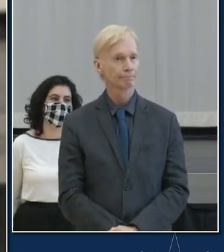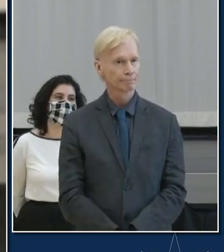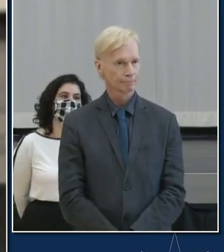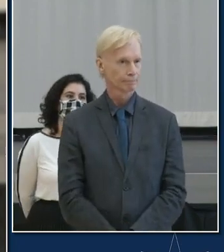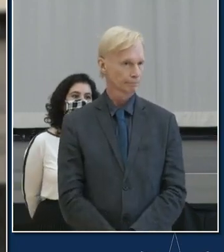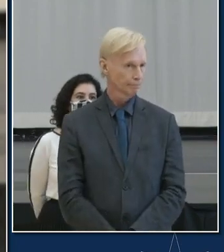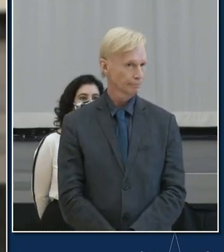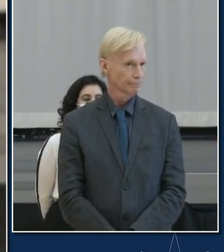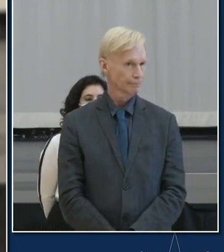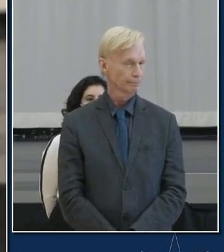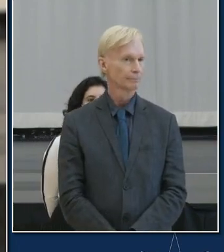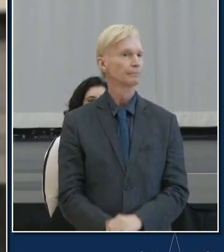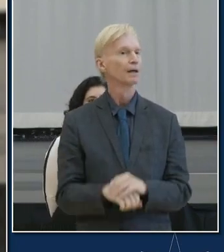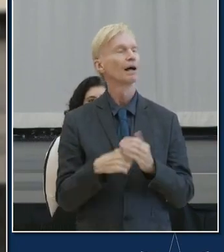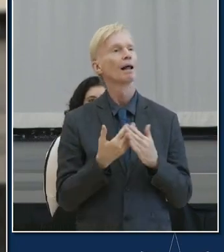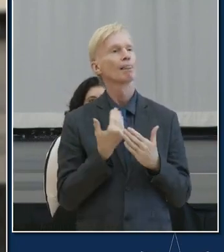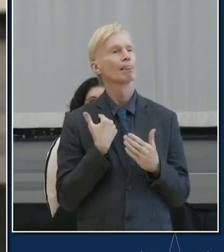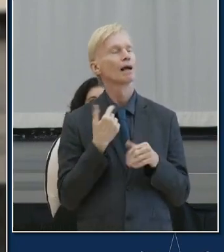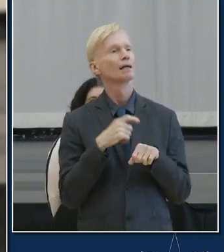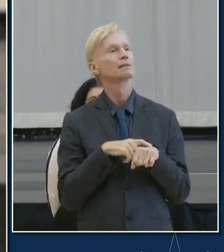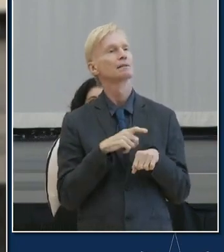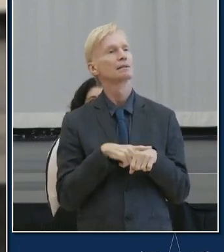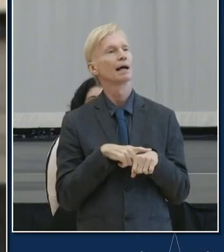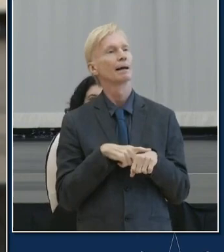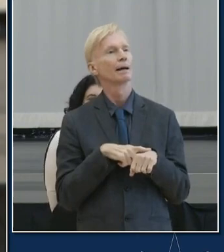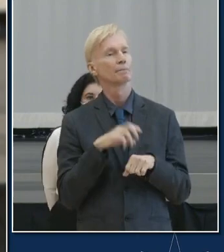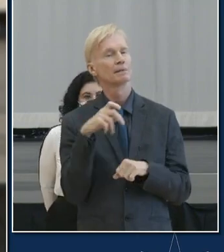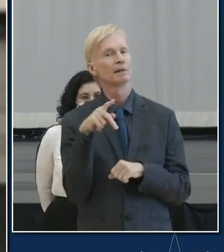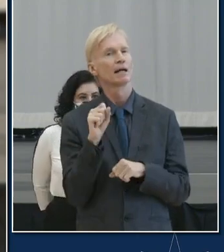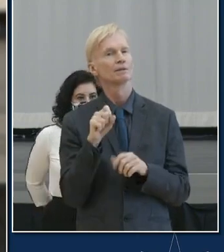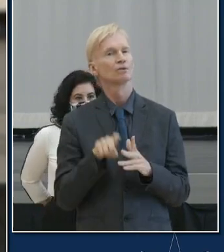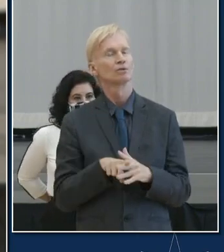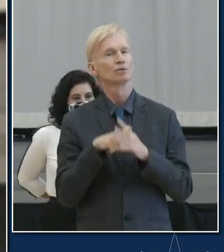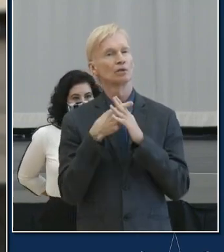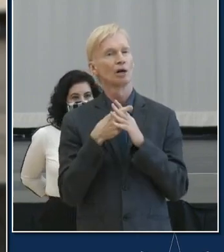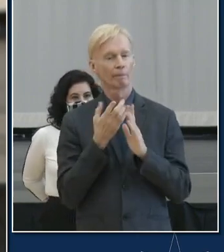Sun-Times. Mayor, last time CPS started its school year before Labor Day, the first